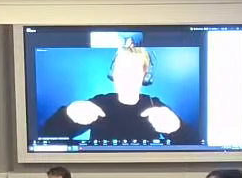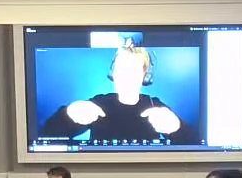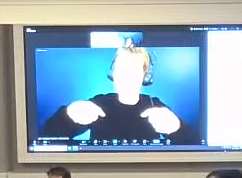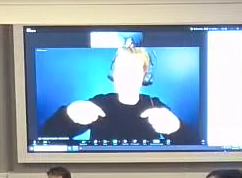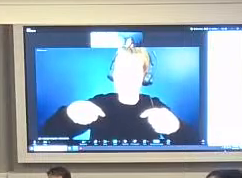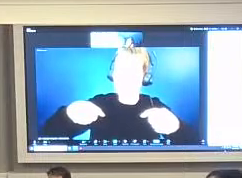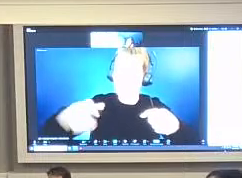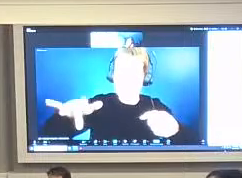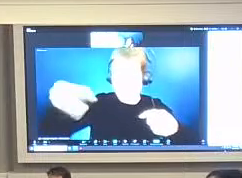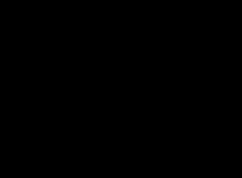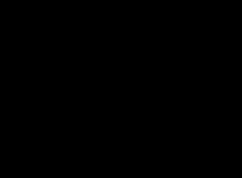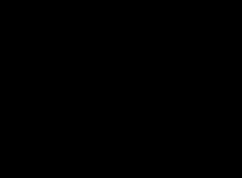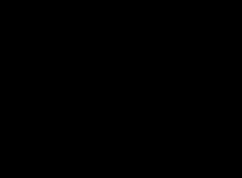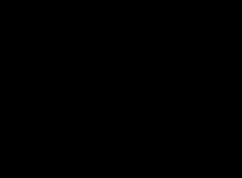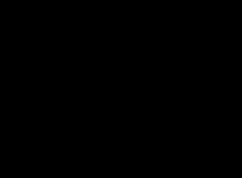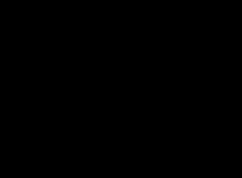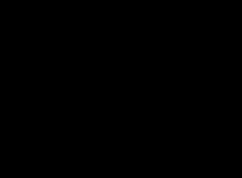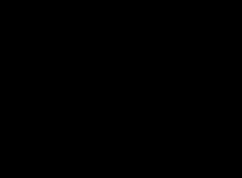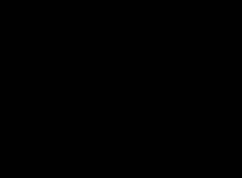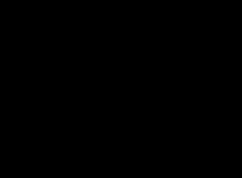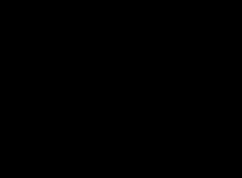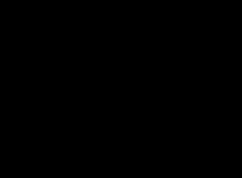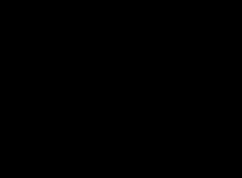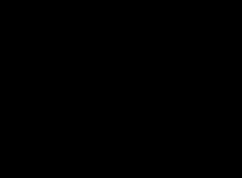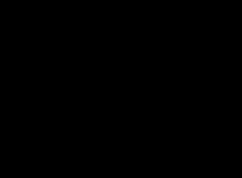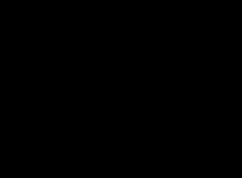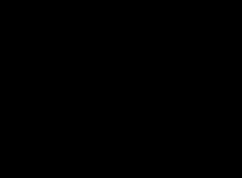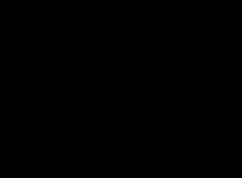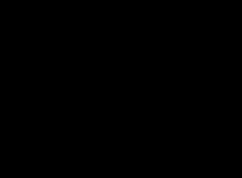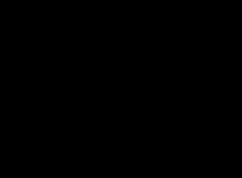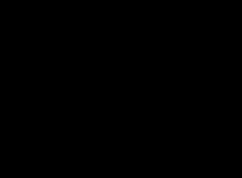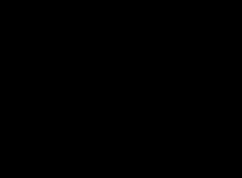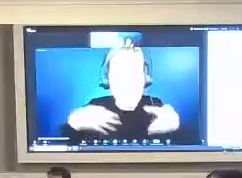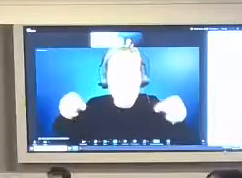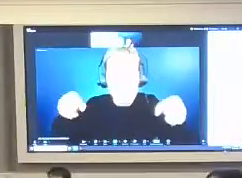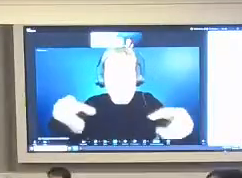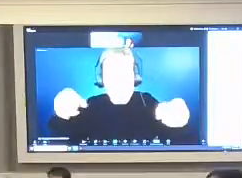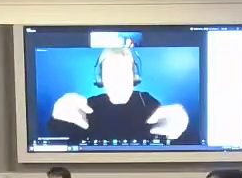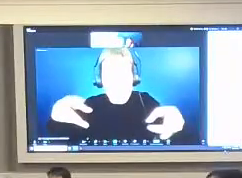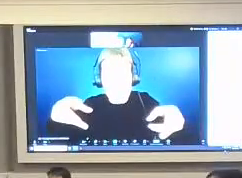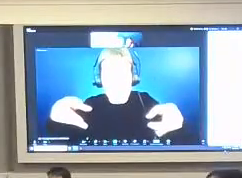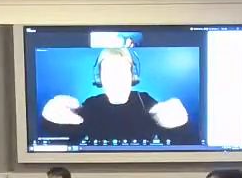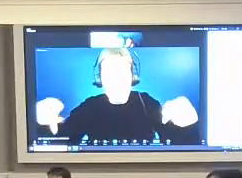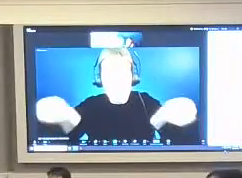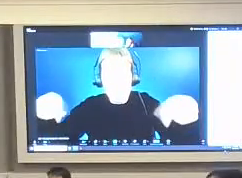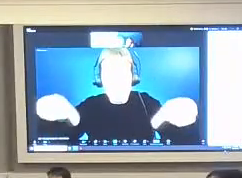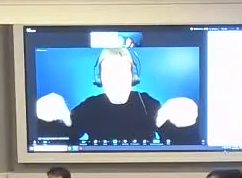right? No, I'm talking about in my wheelchair. Yeah, that's what I mean too. Yeah, in my